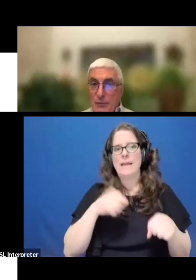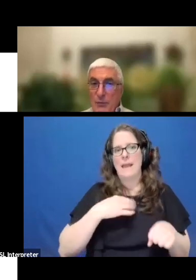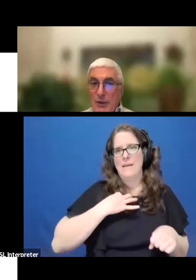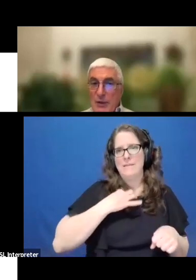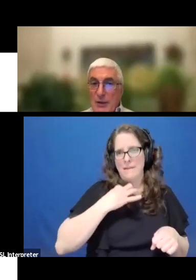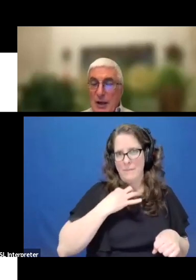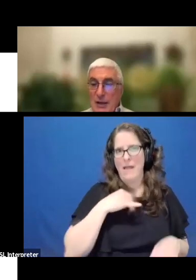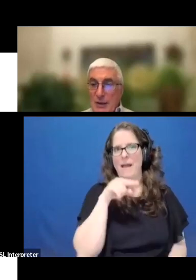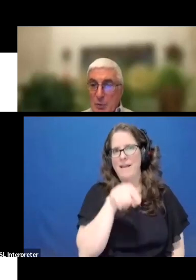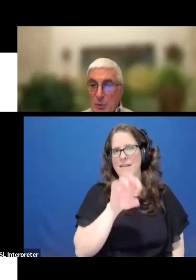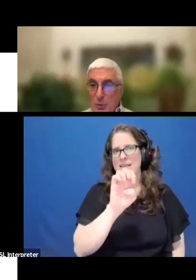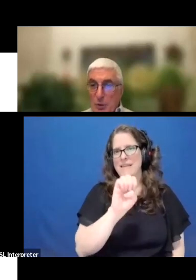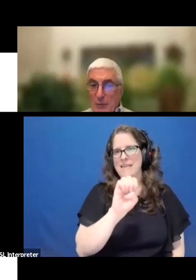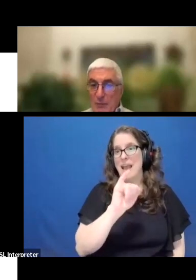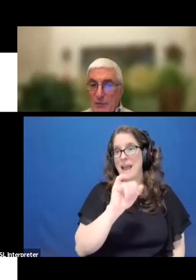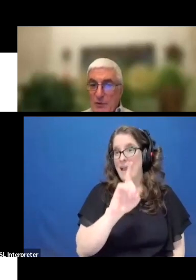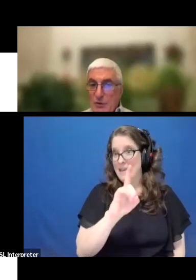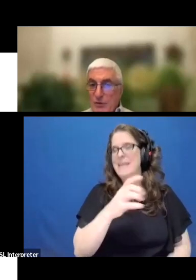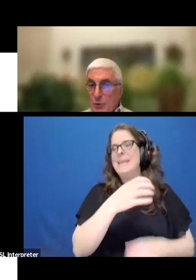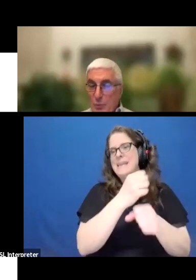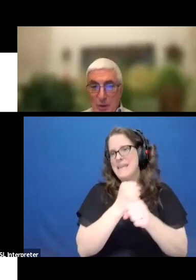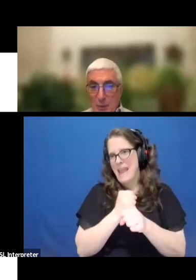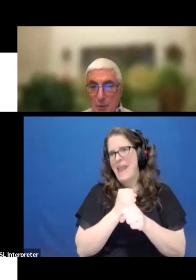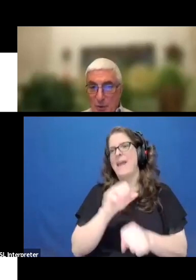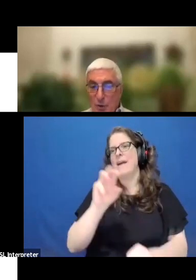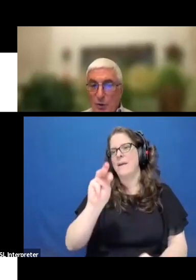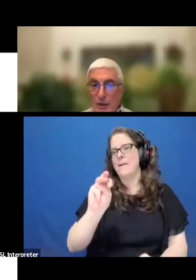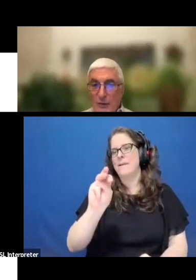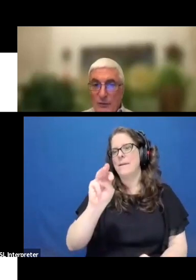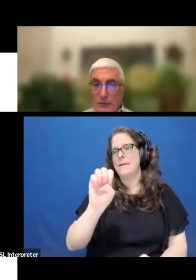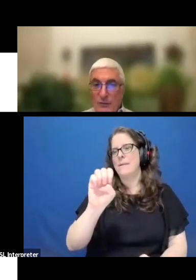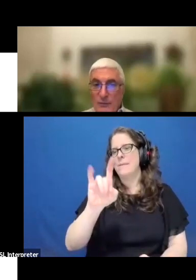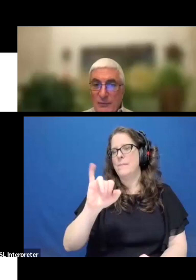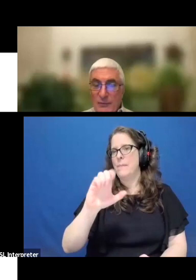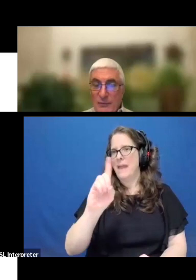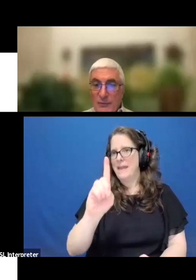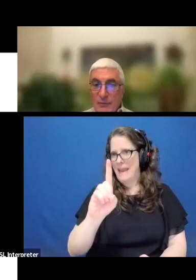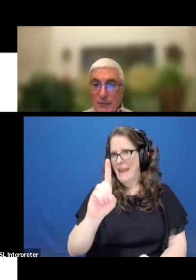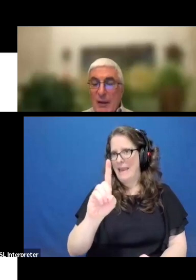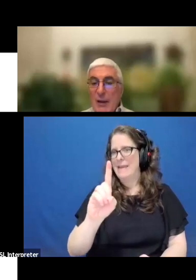Medicaid through the EID program just with minimal earnings